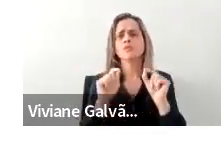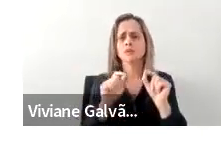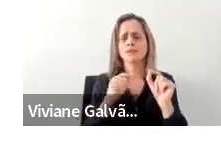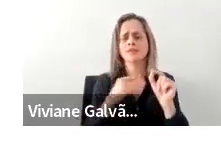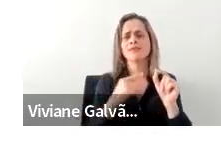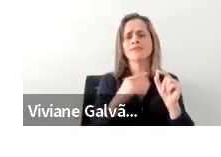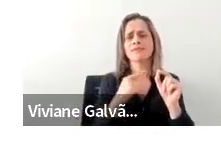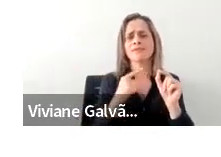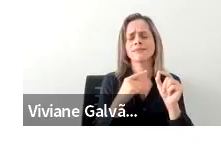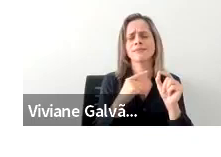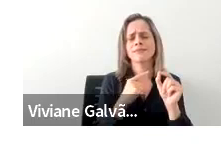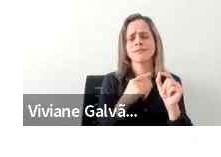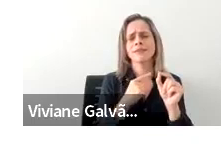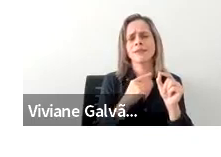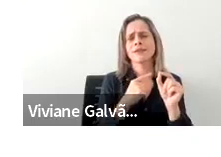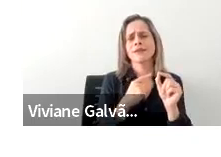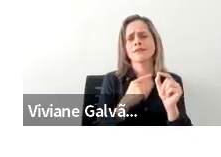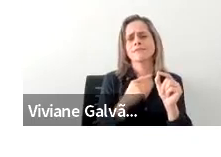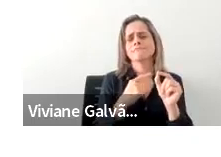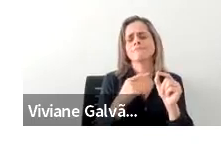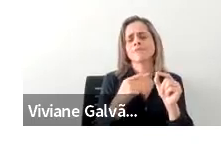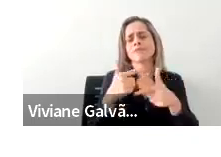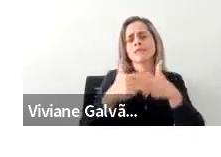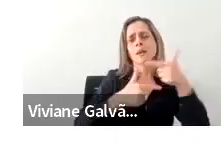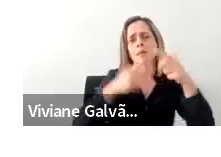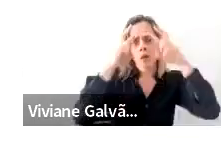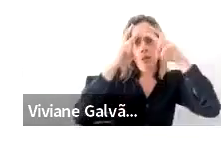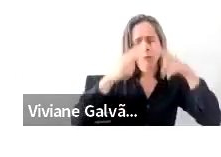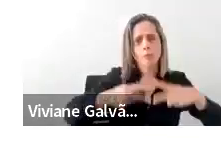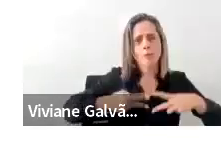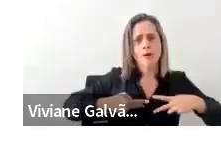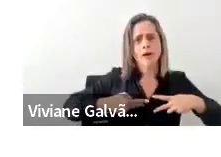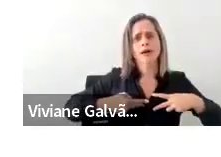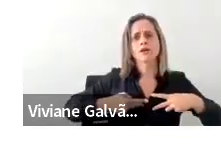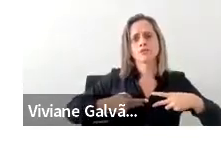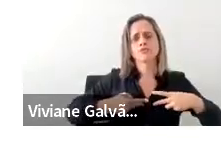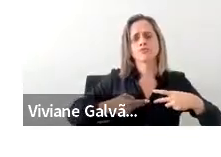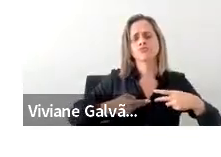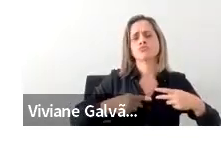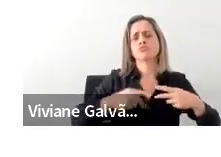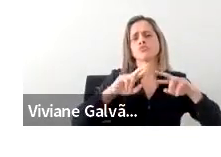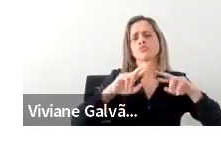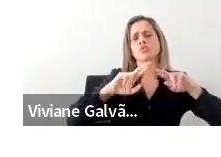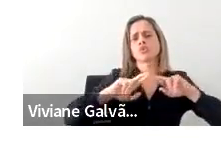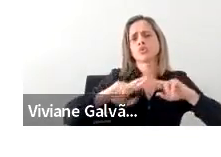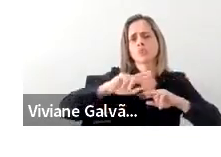compels him to divide his time with precision between his different functions.